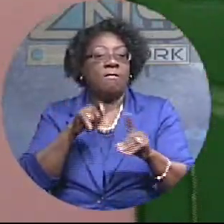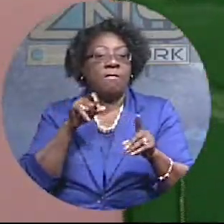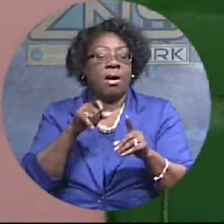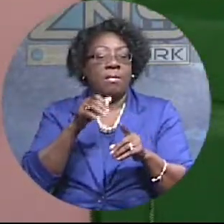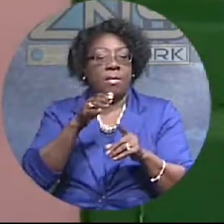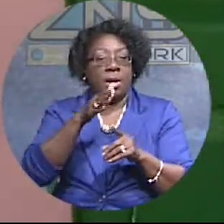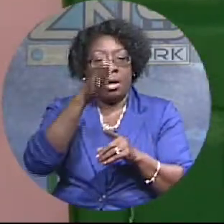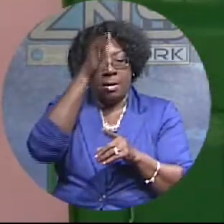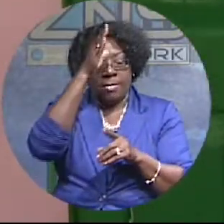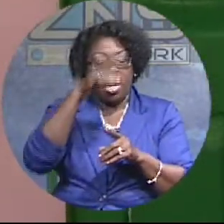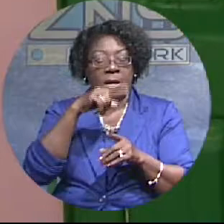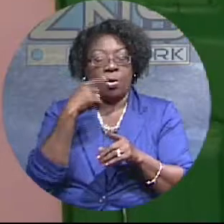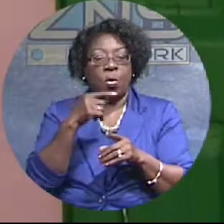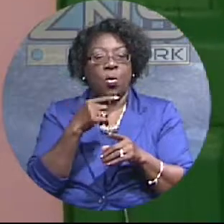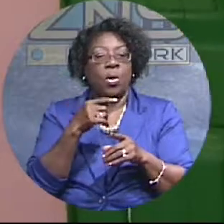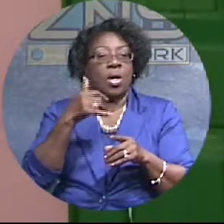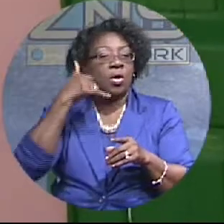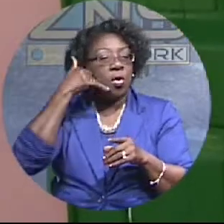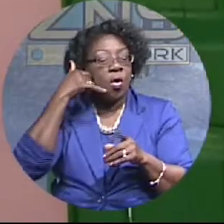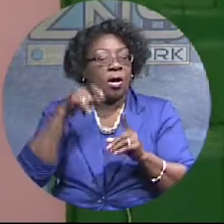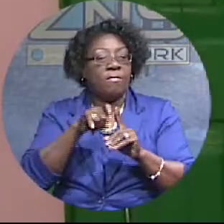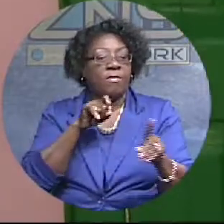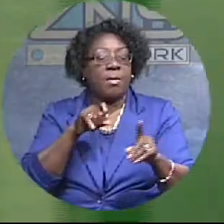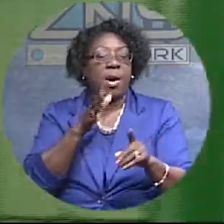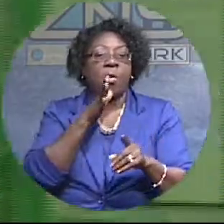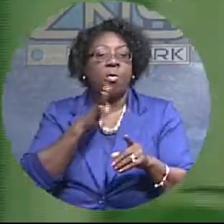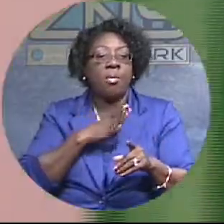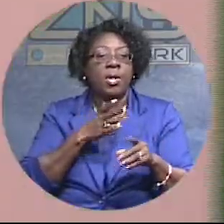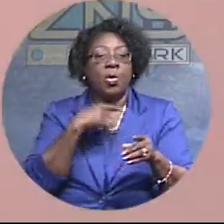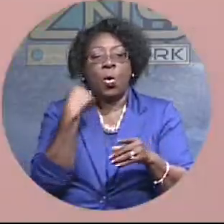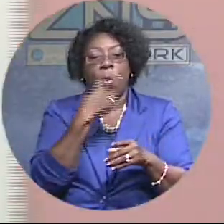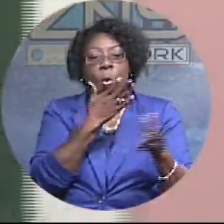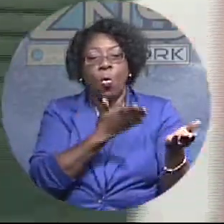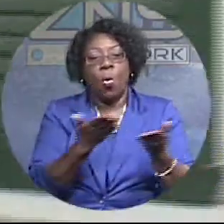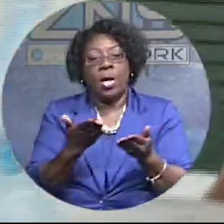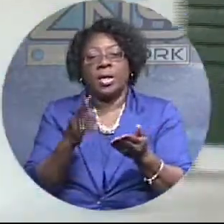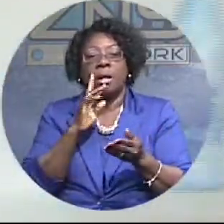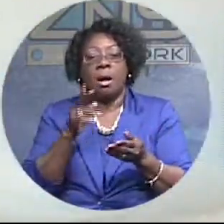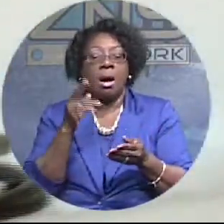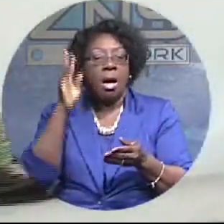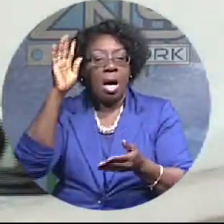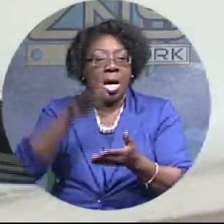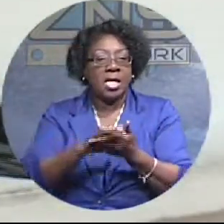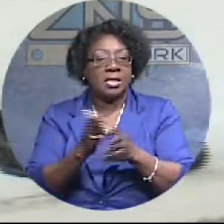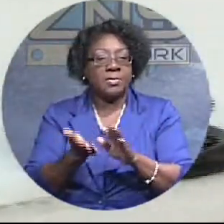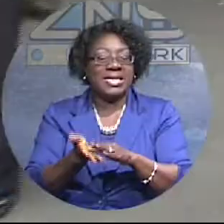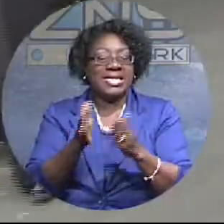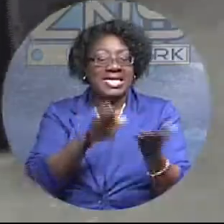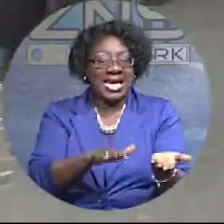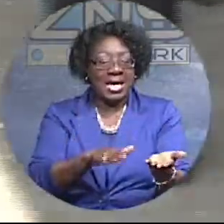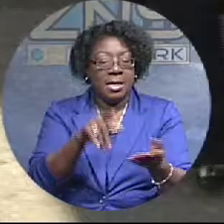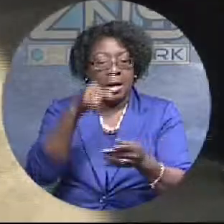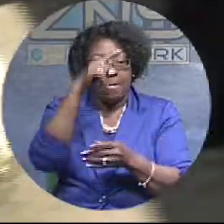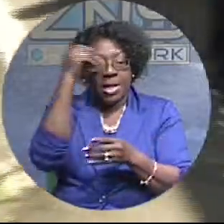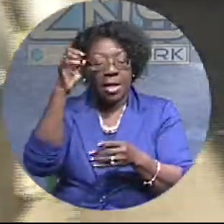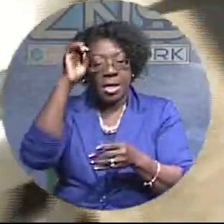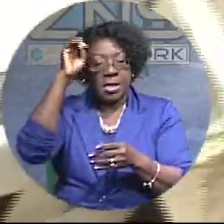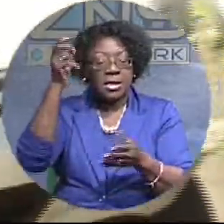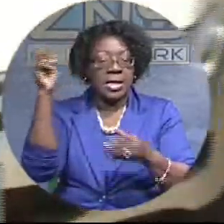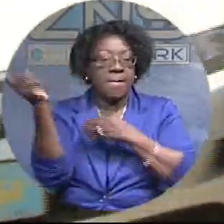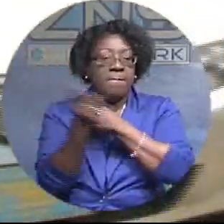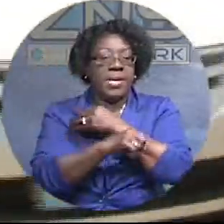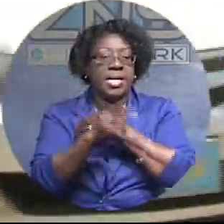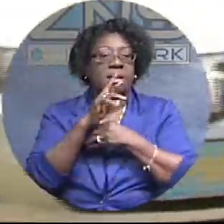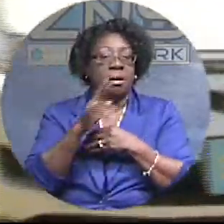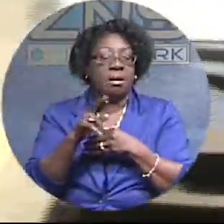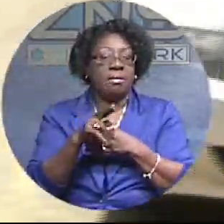got a call from a woman who wanted her husband dead because he beat her. The officer said Farrington allegedly told him that her husband had a